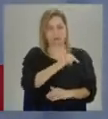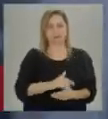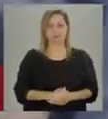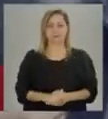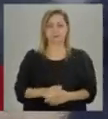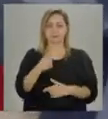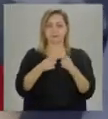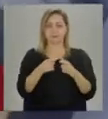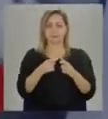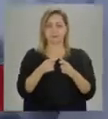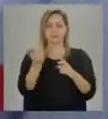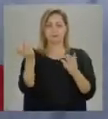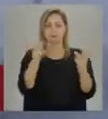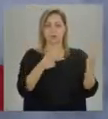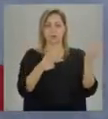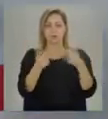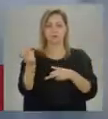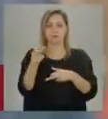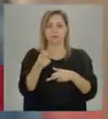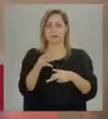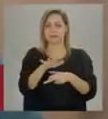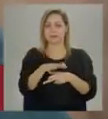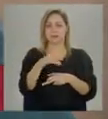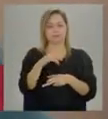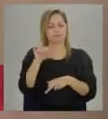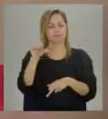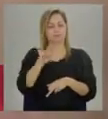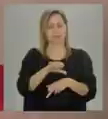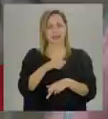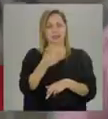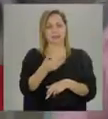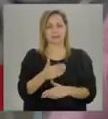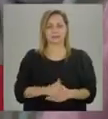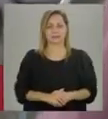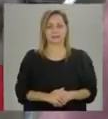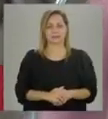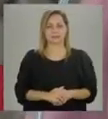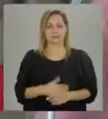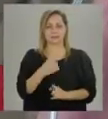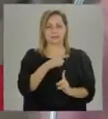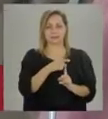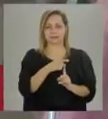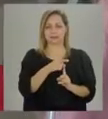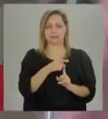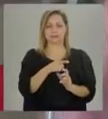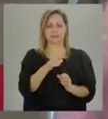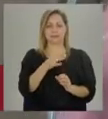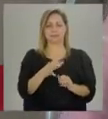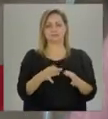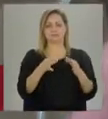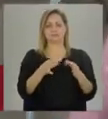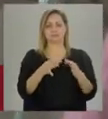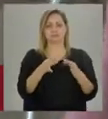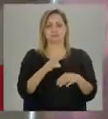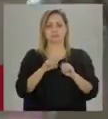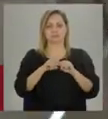People have only just arrived here and they're in terrible shape. This is an absolute constant. This killer